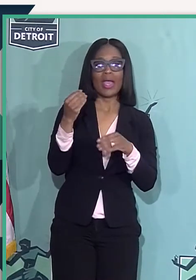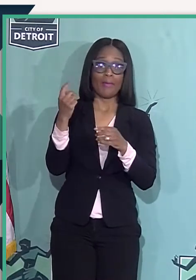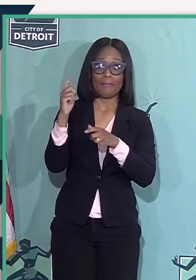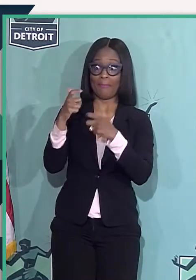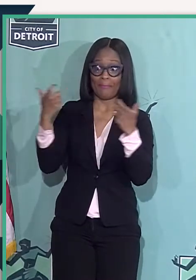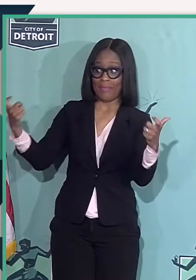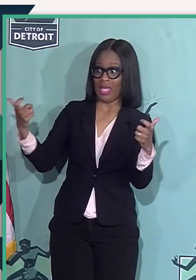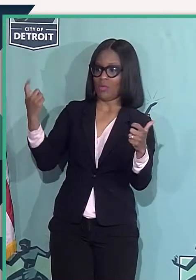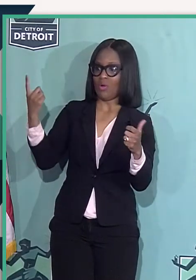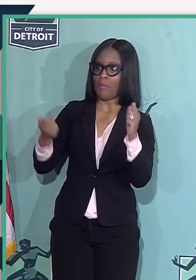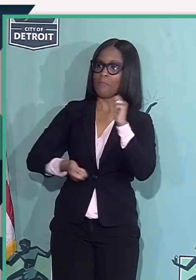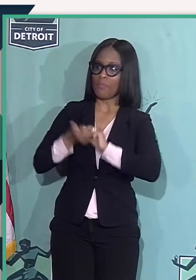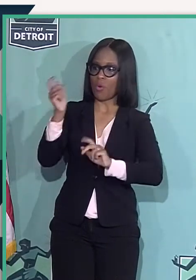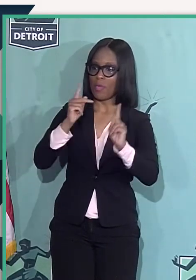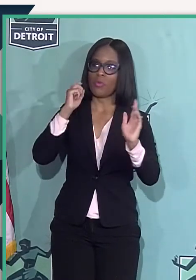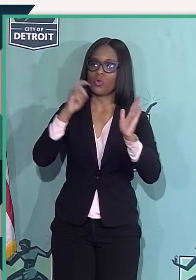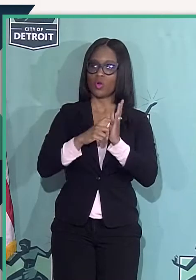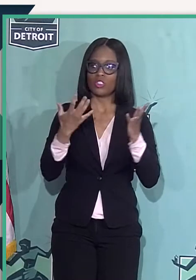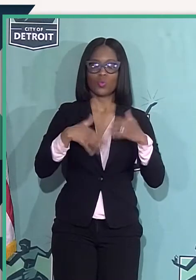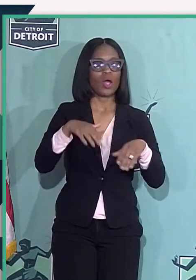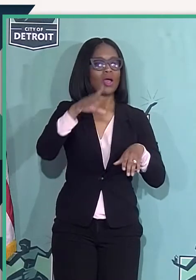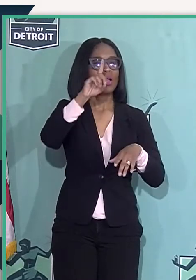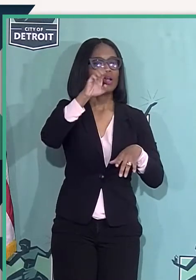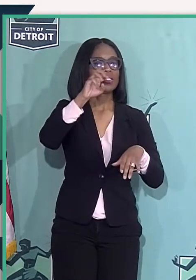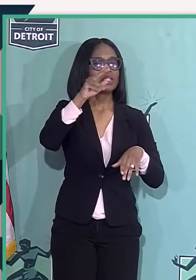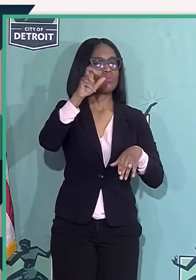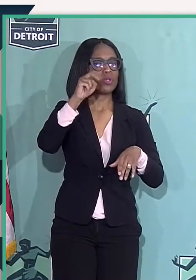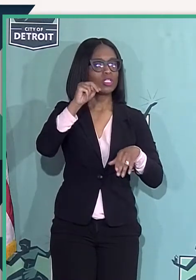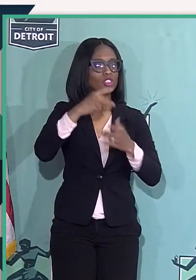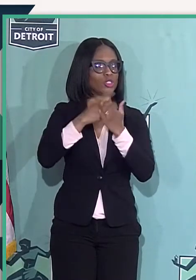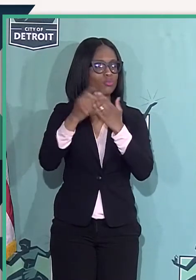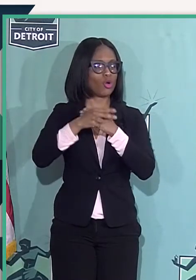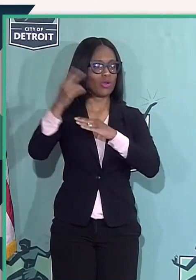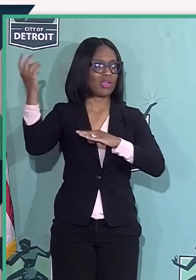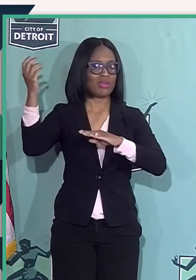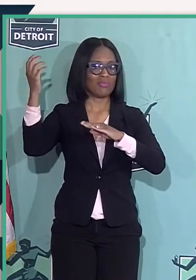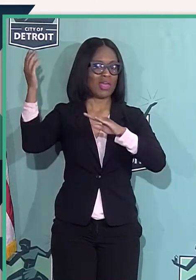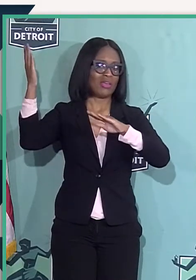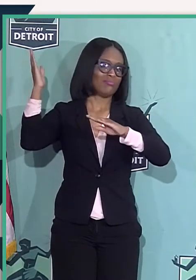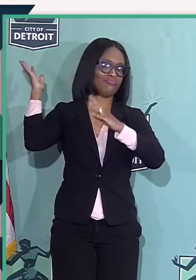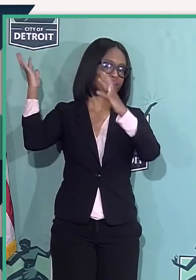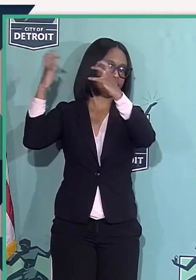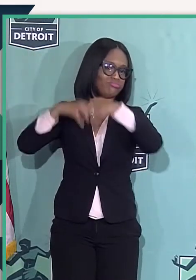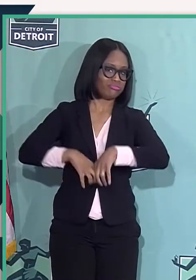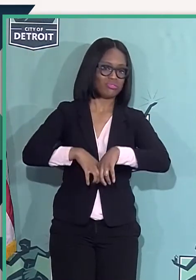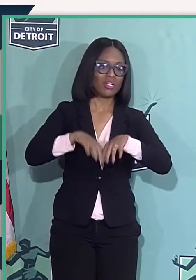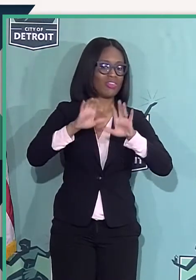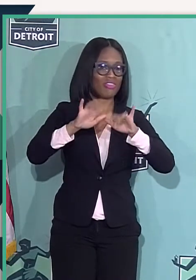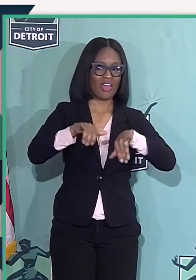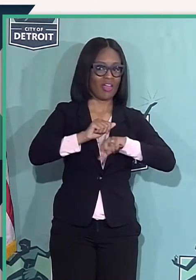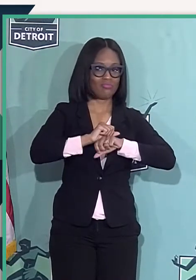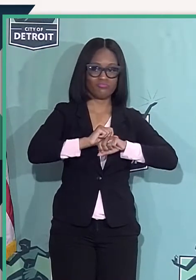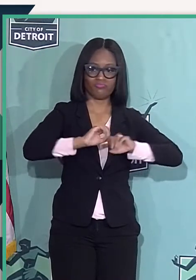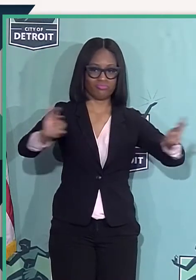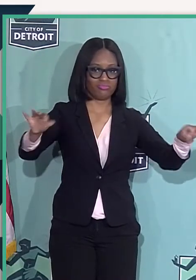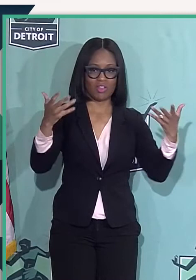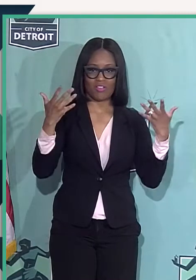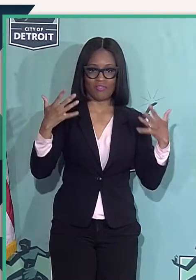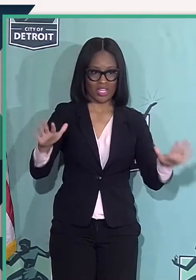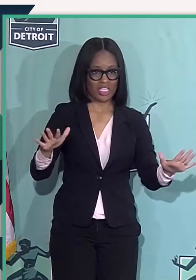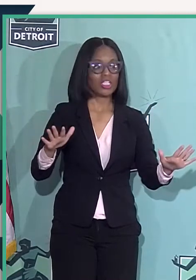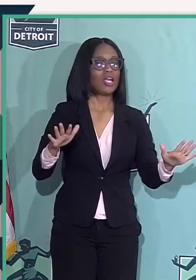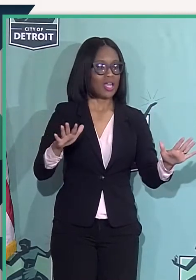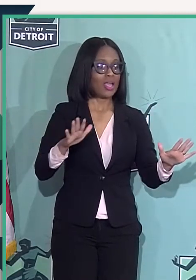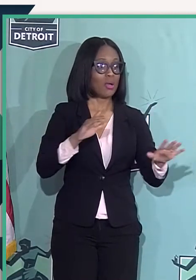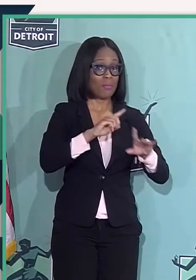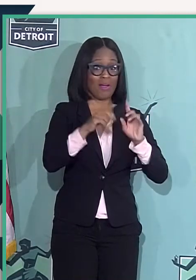I think, that most people will feel is the demolition program is essentially completely halted. And it's going to have an